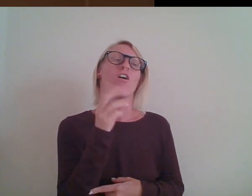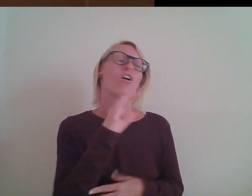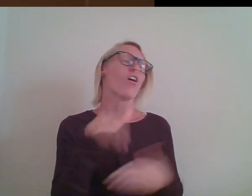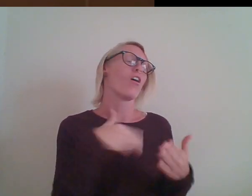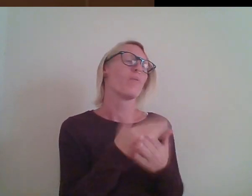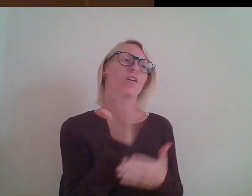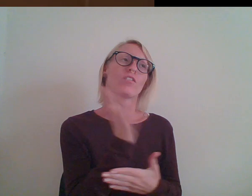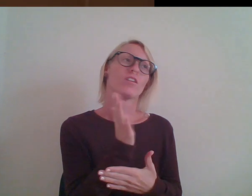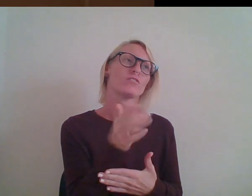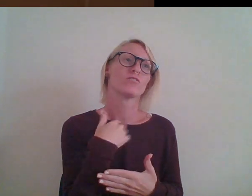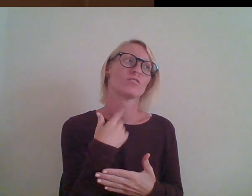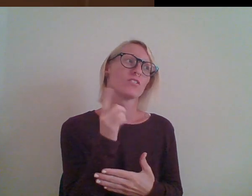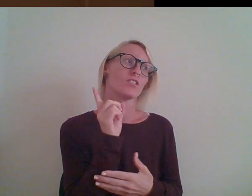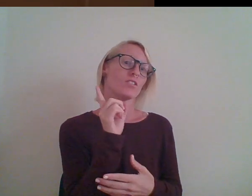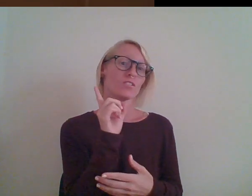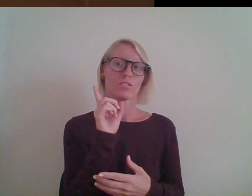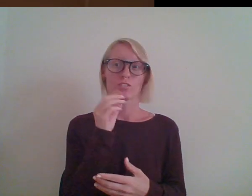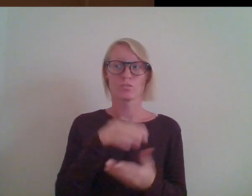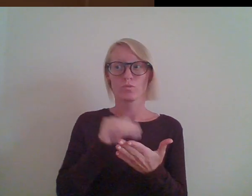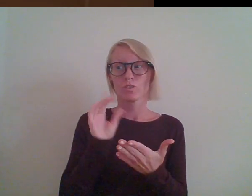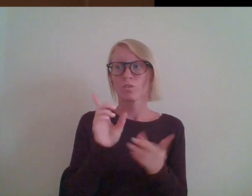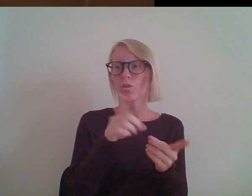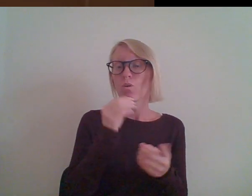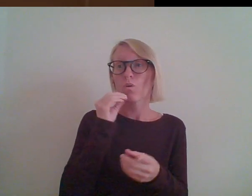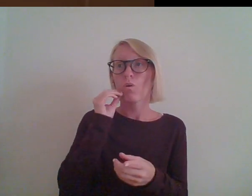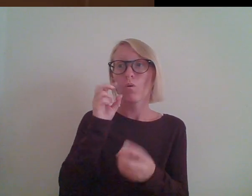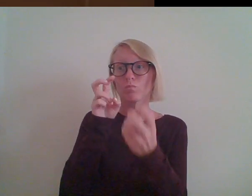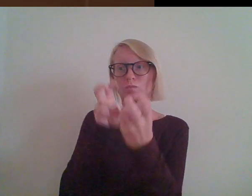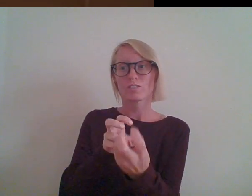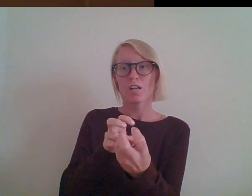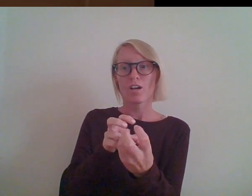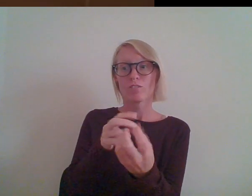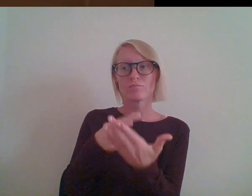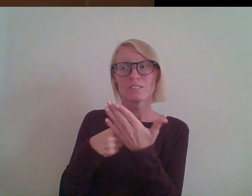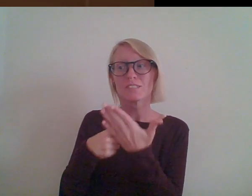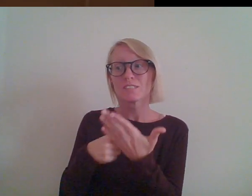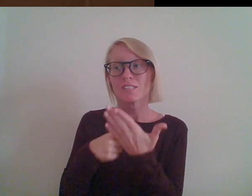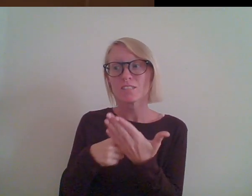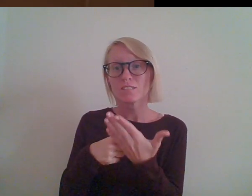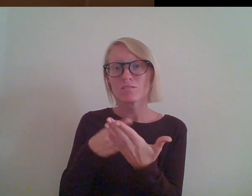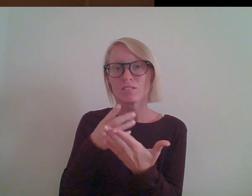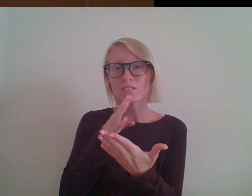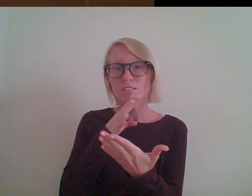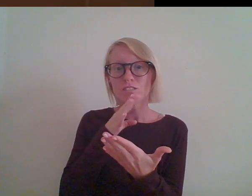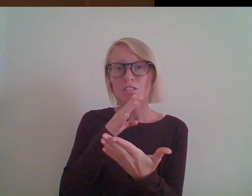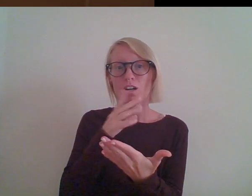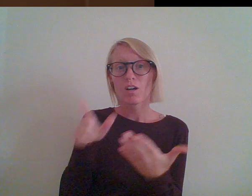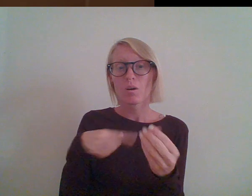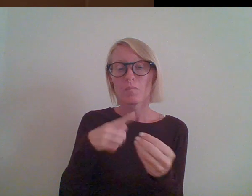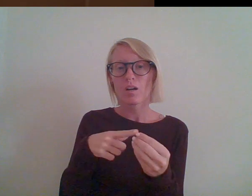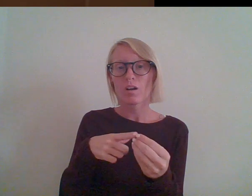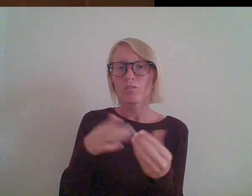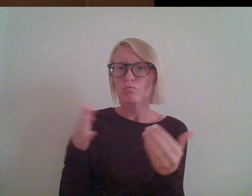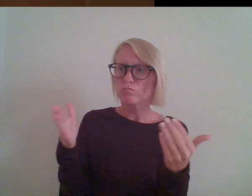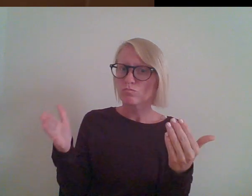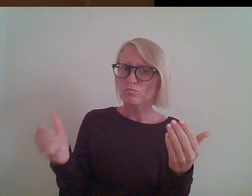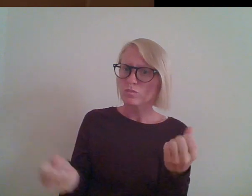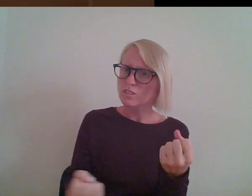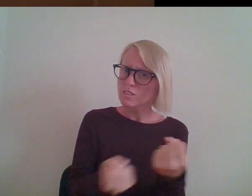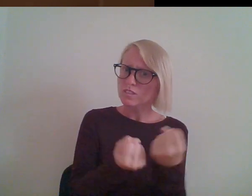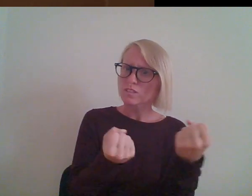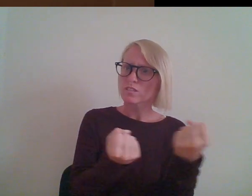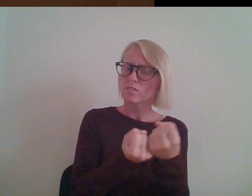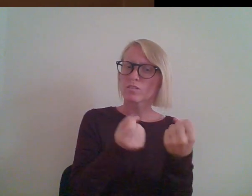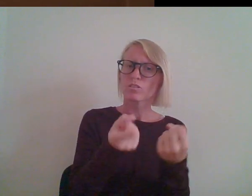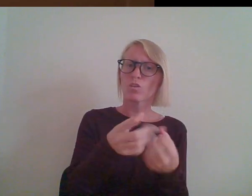and recapitulate what I'd talked about. It's powerful because it reinforces your learning, plus it tells you if you really understood